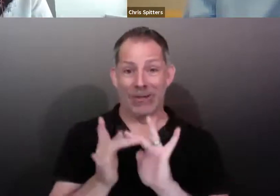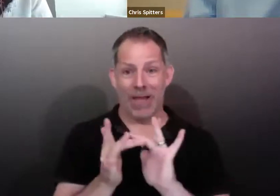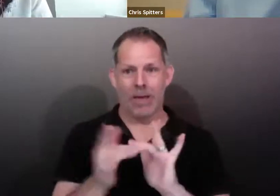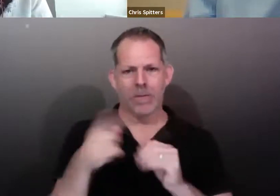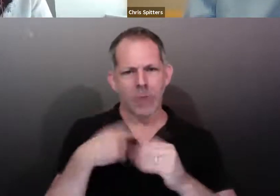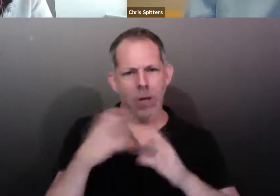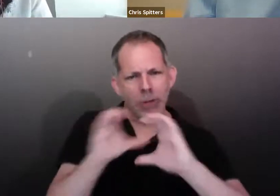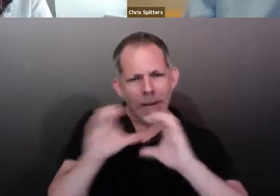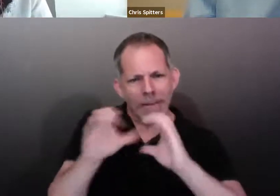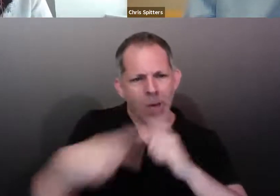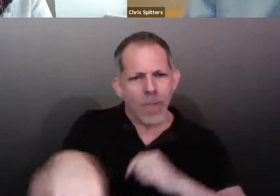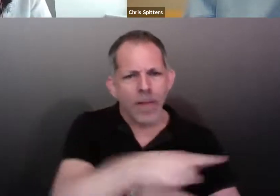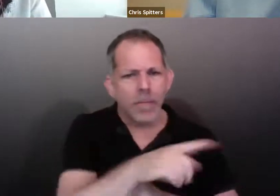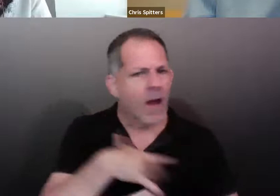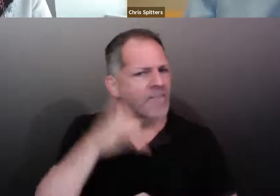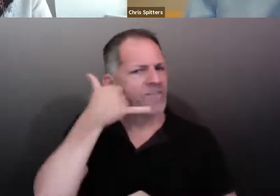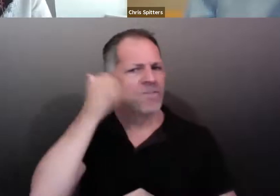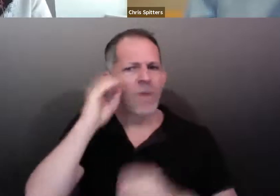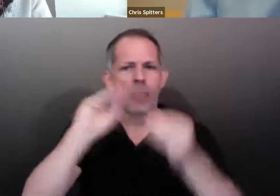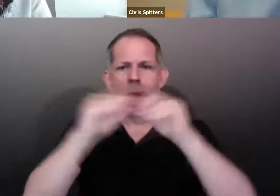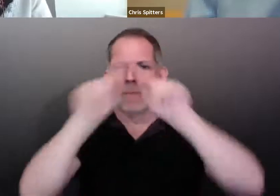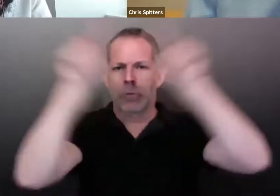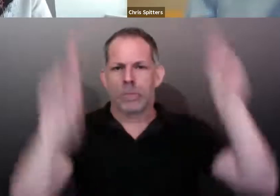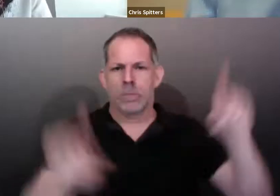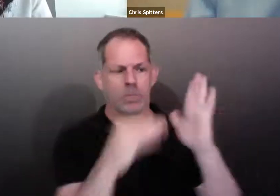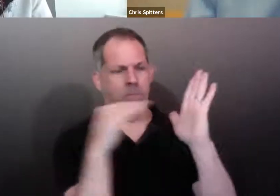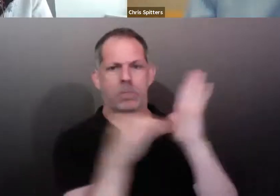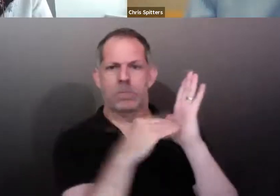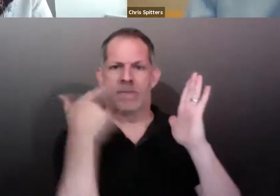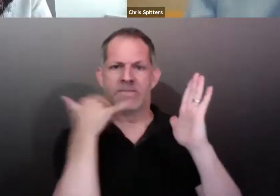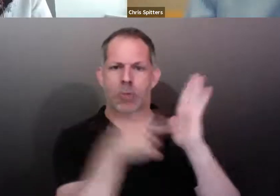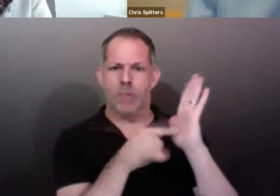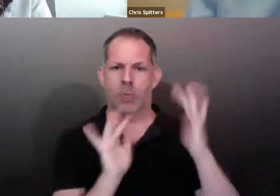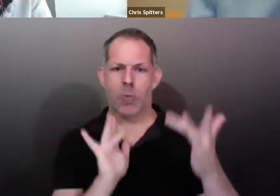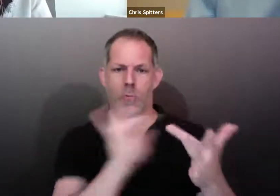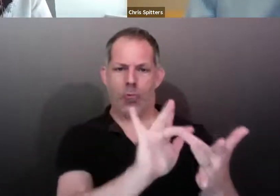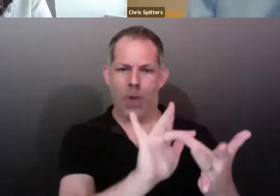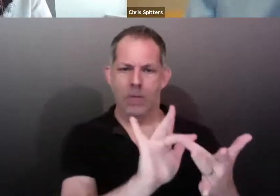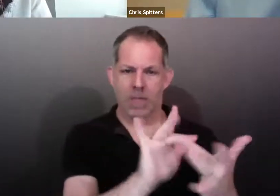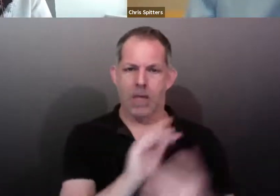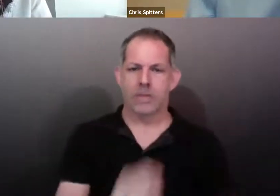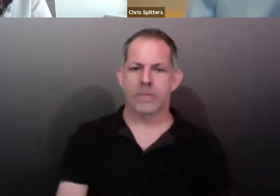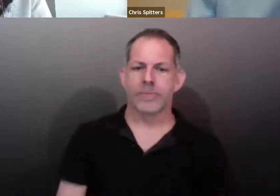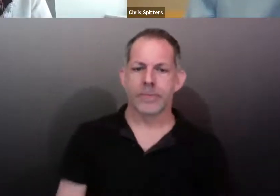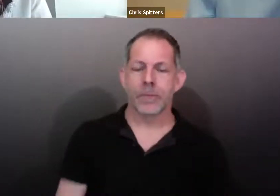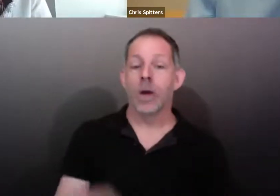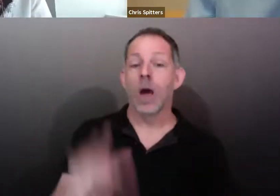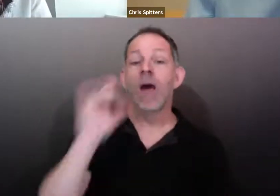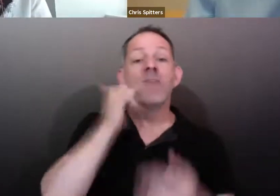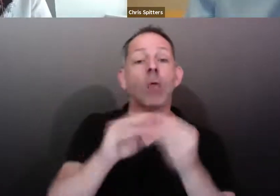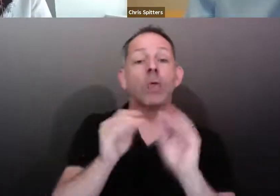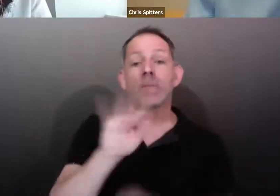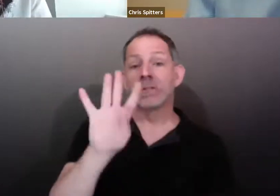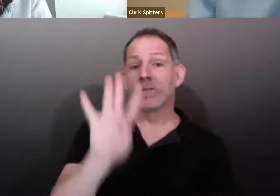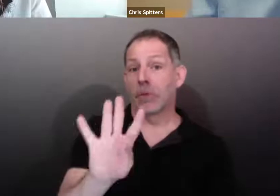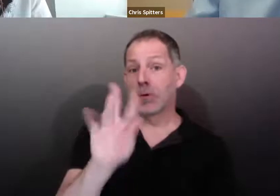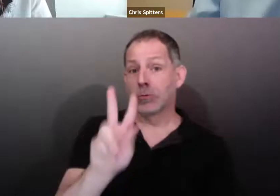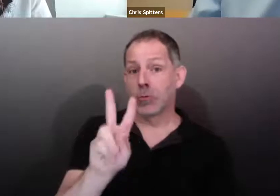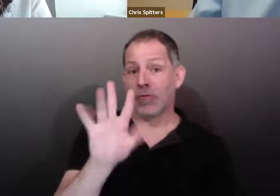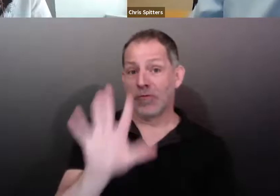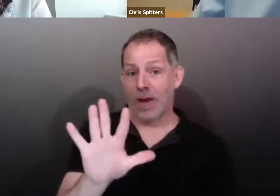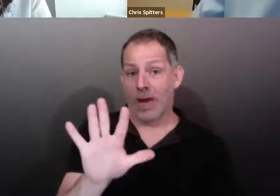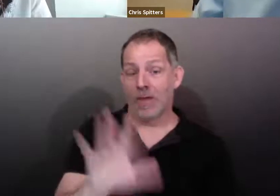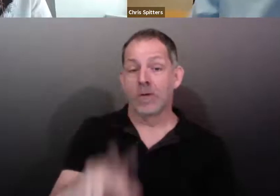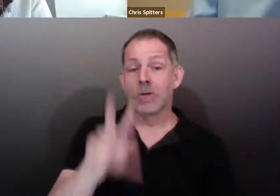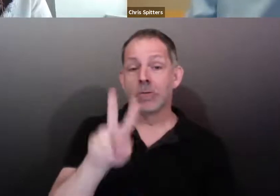is the following: 425-258-8425.